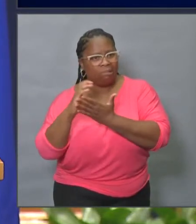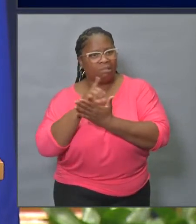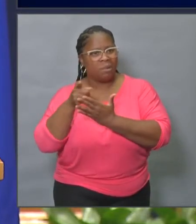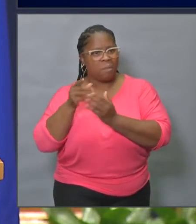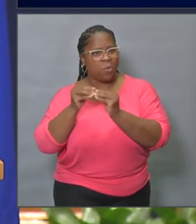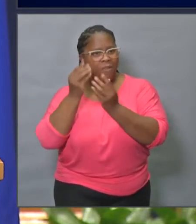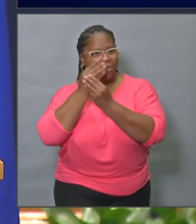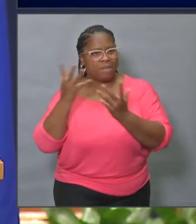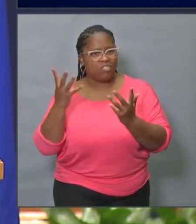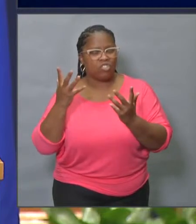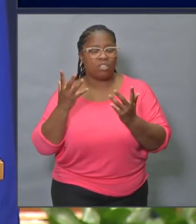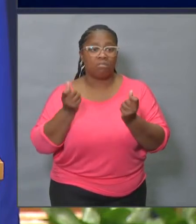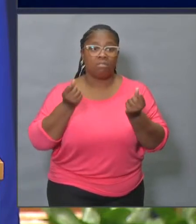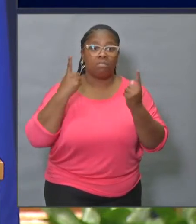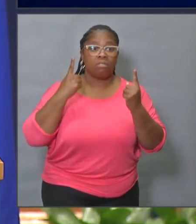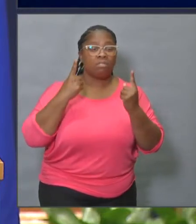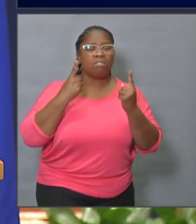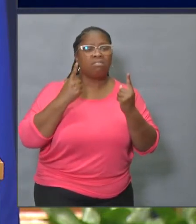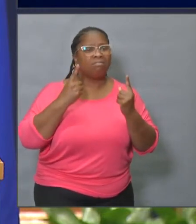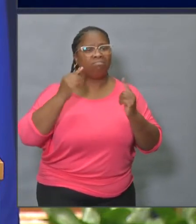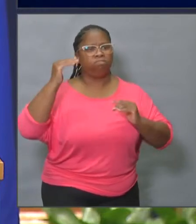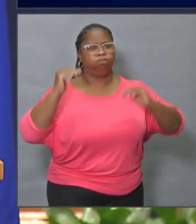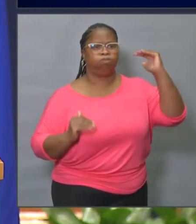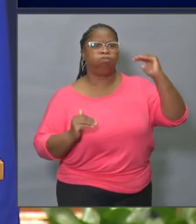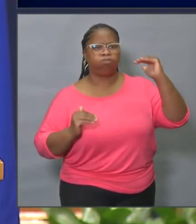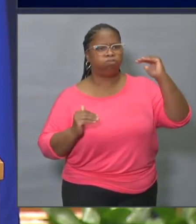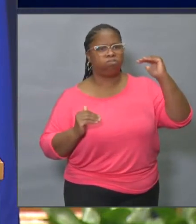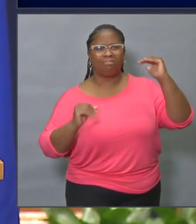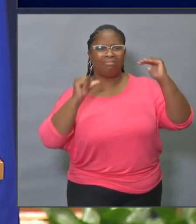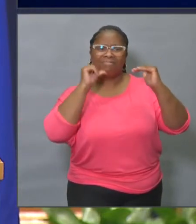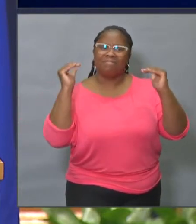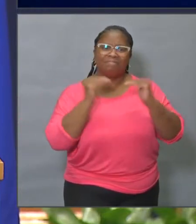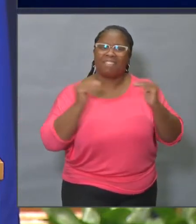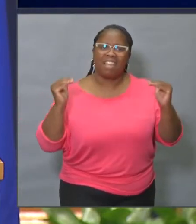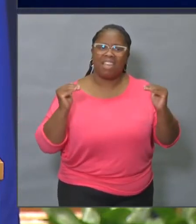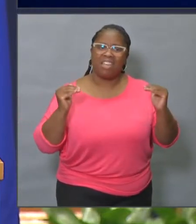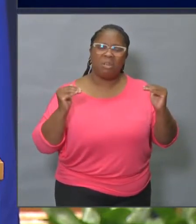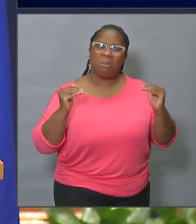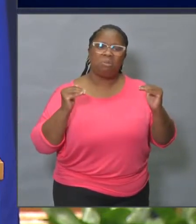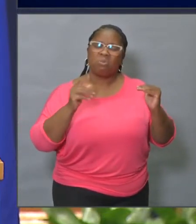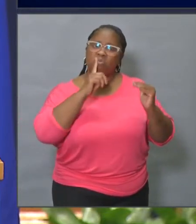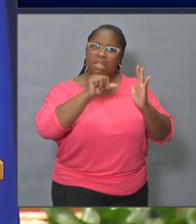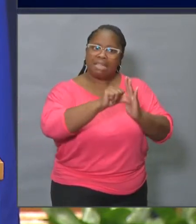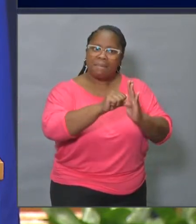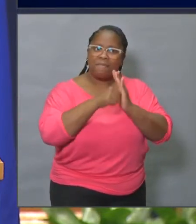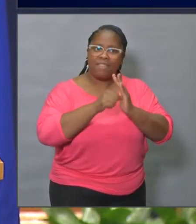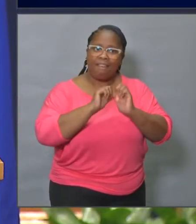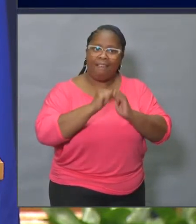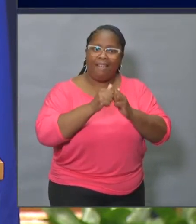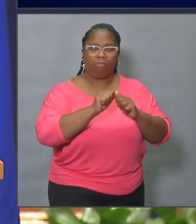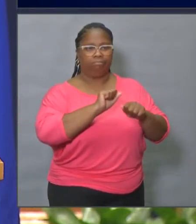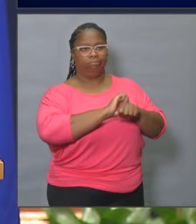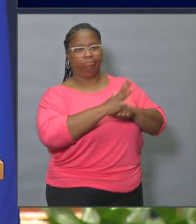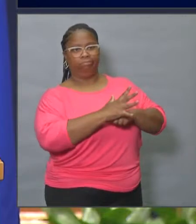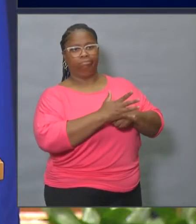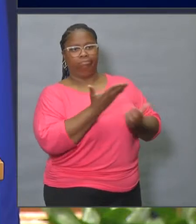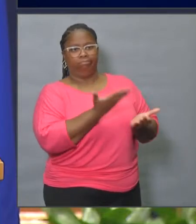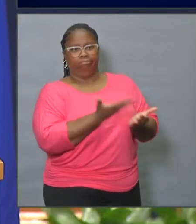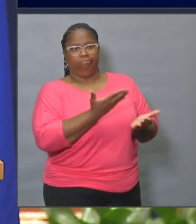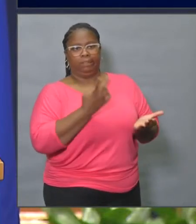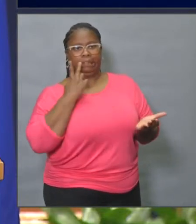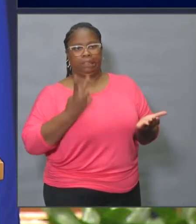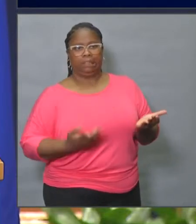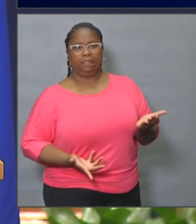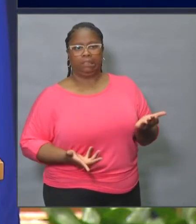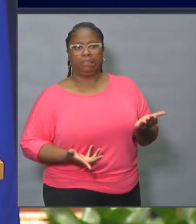I share with you and amplifies why racism is a public health issue. And the disproportionately higher number of deaths